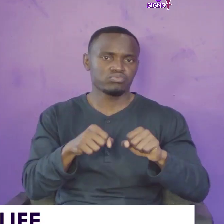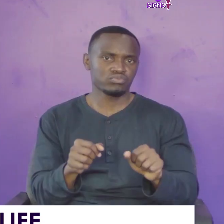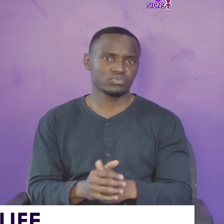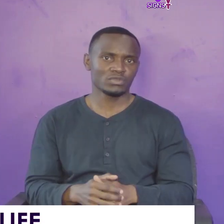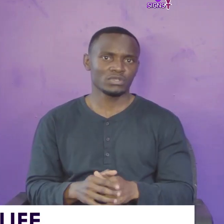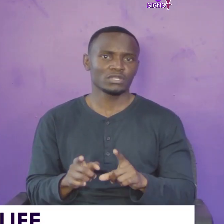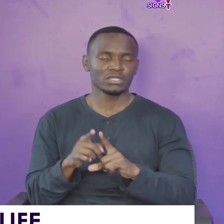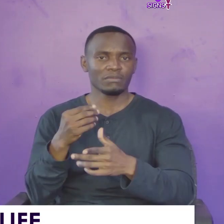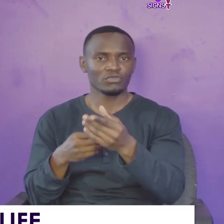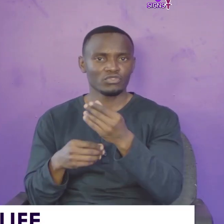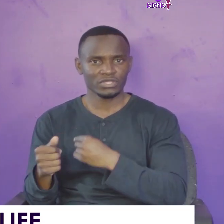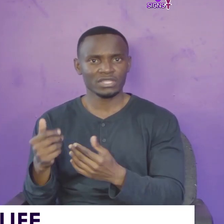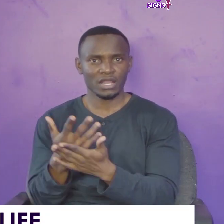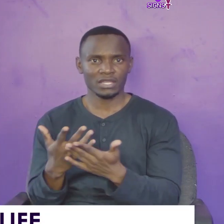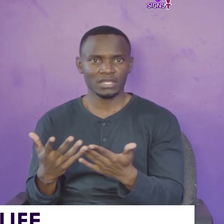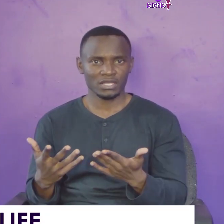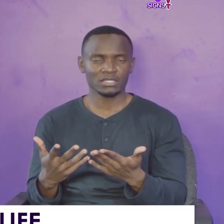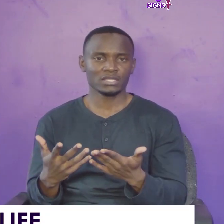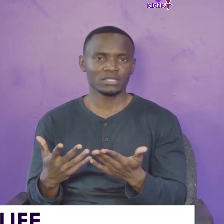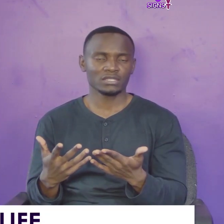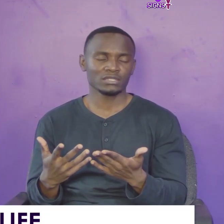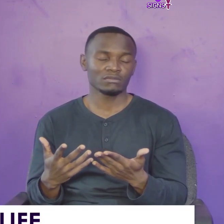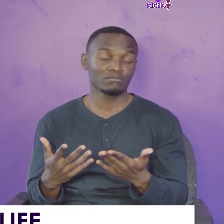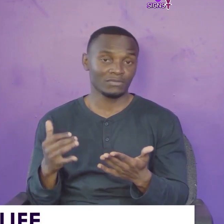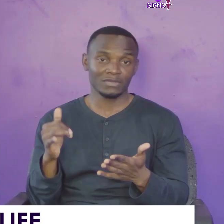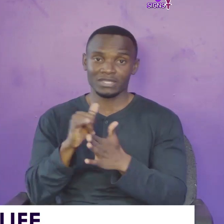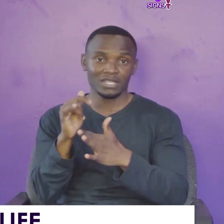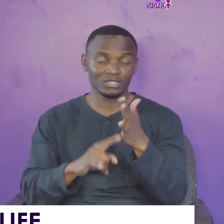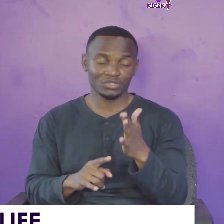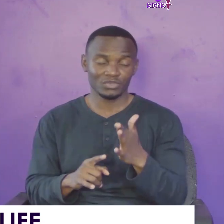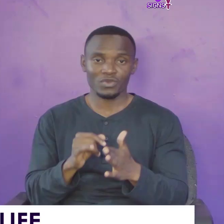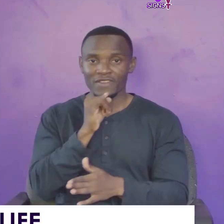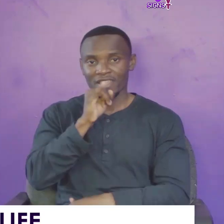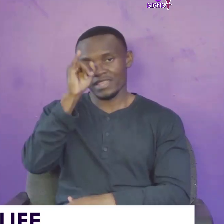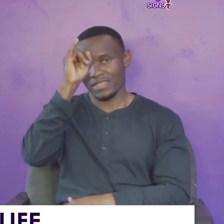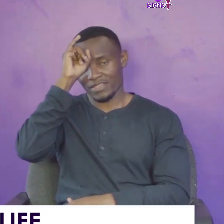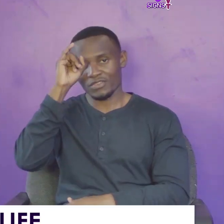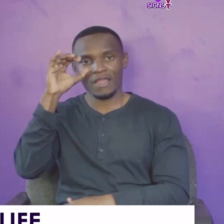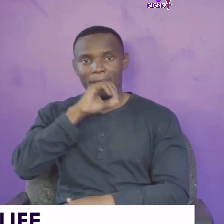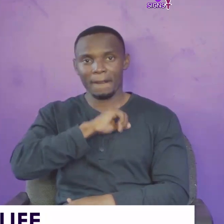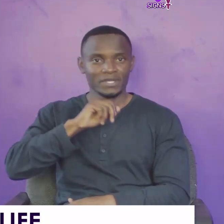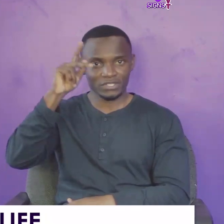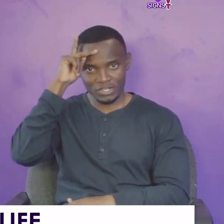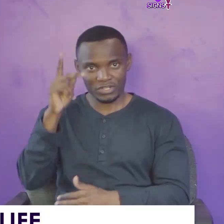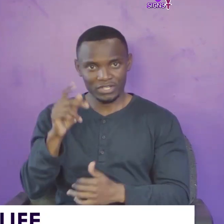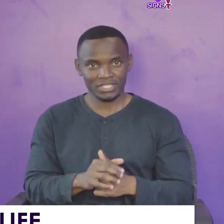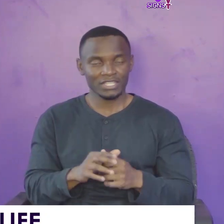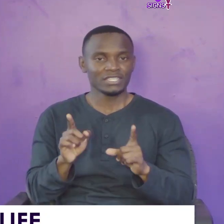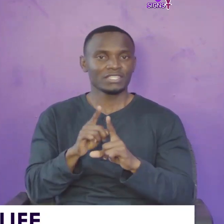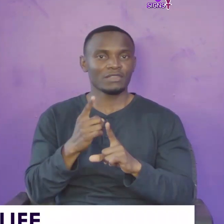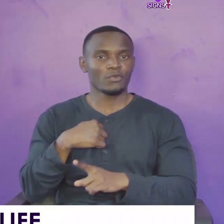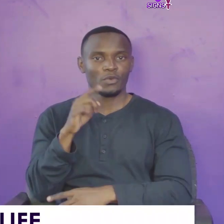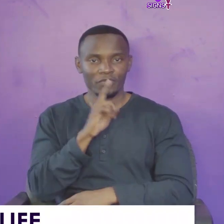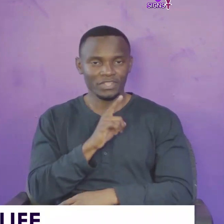to buy a liability. Ignorance, lack of knowledge, I would say. Let's wind it up there. Yes. I'll bring you again. Will you